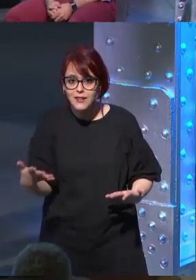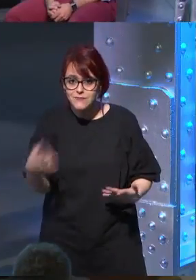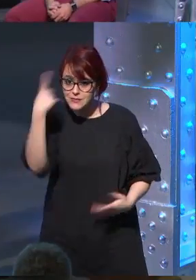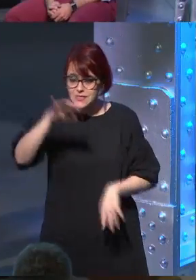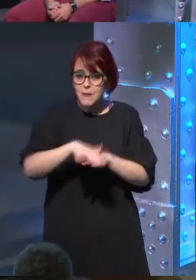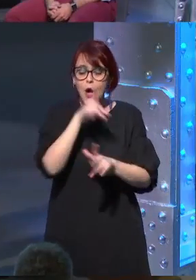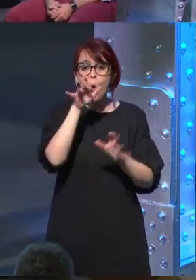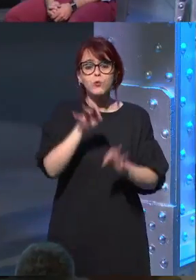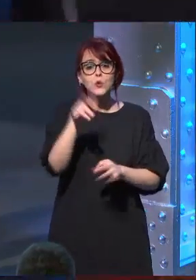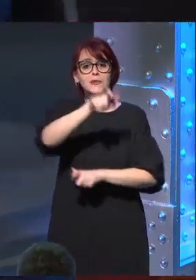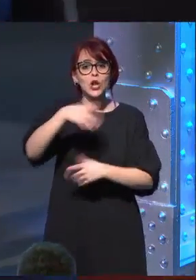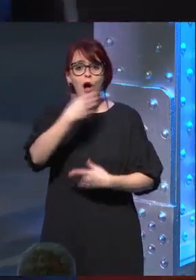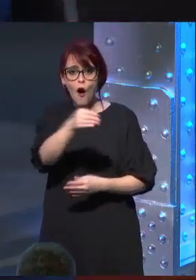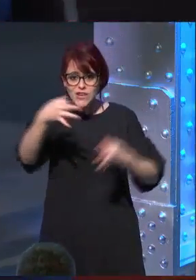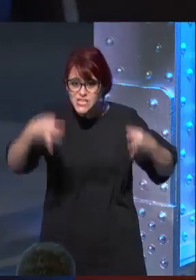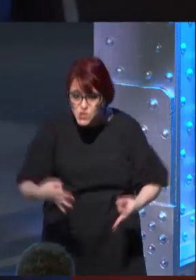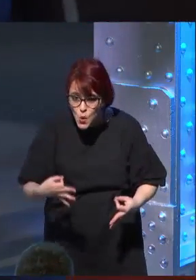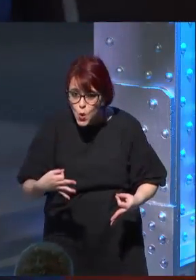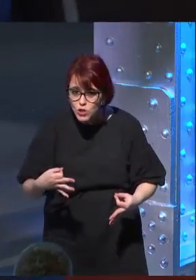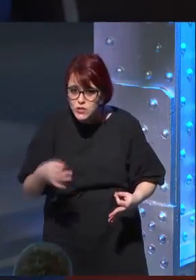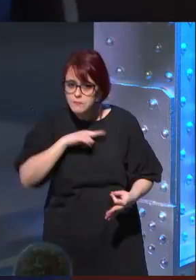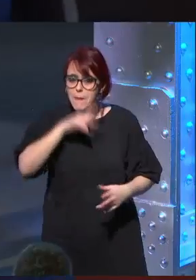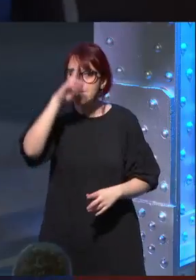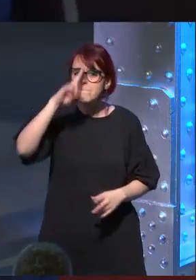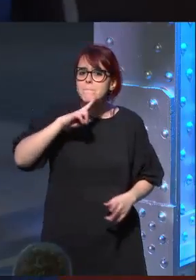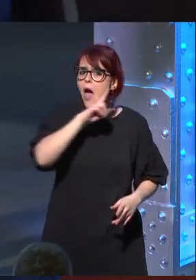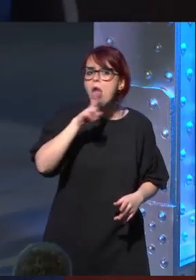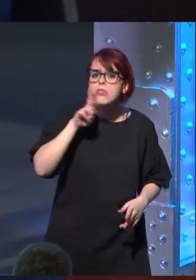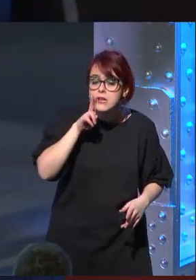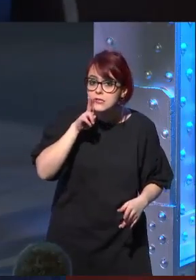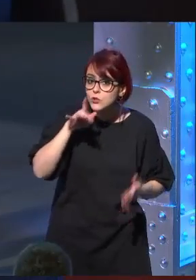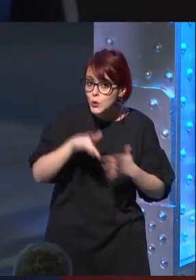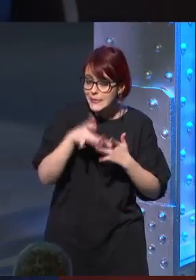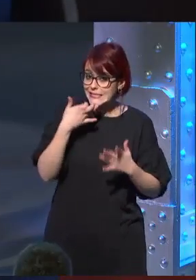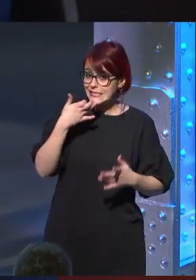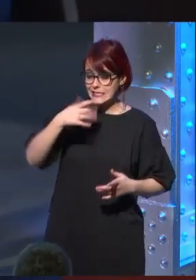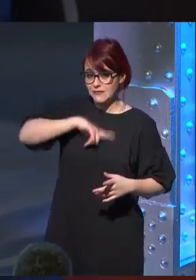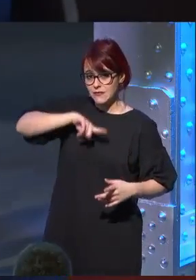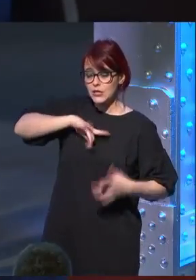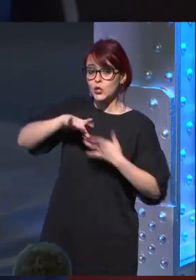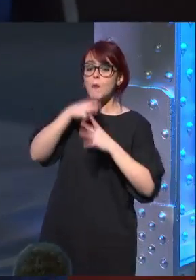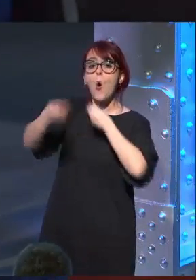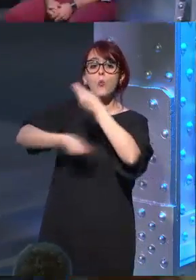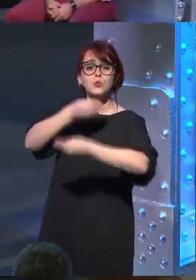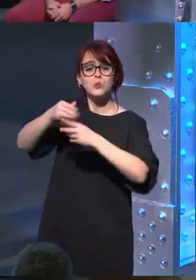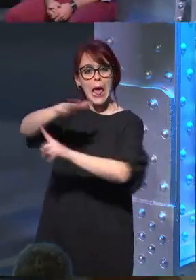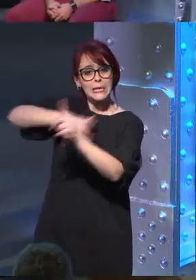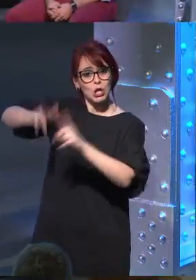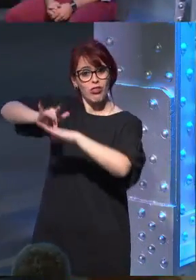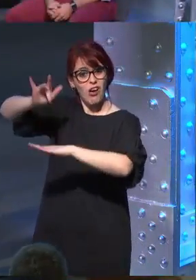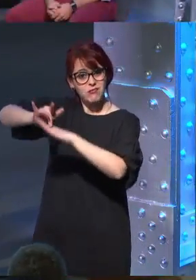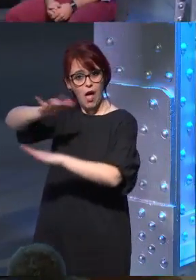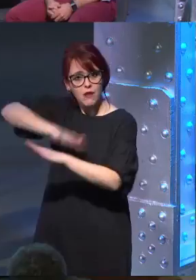So who wants to answer first? Who wants to give this